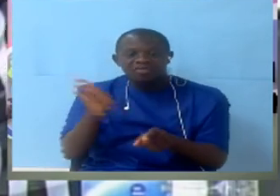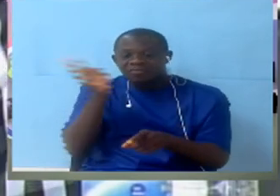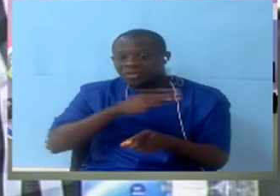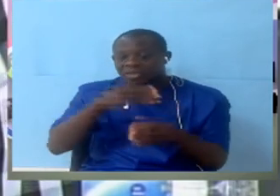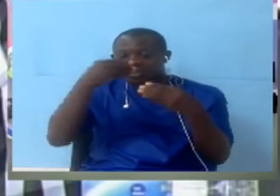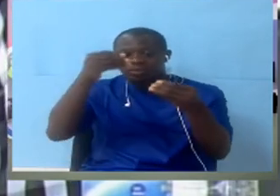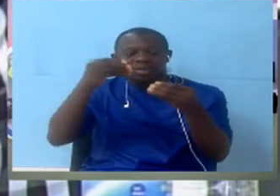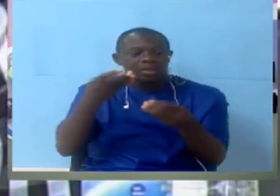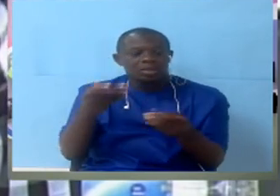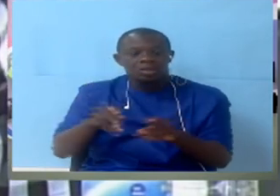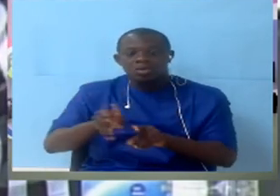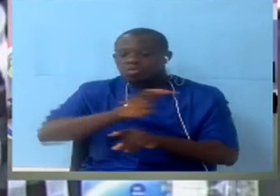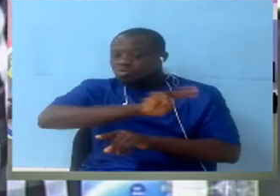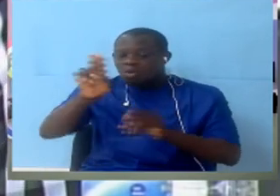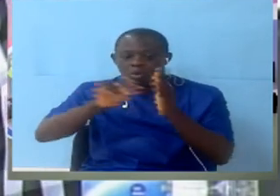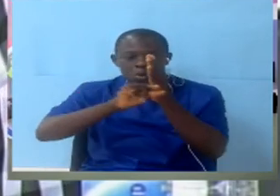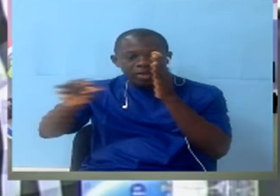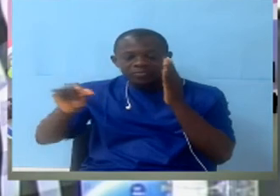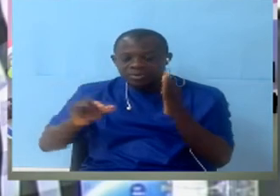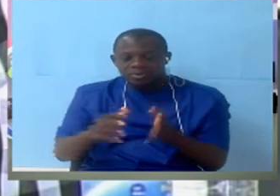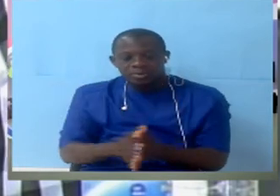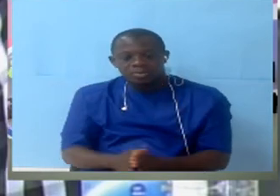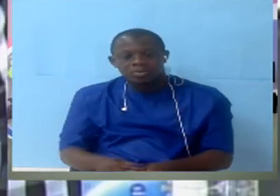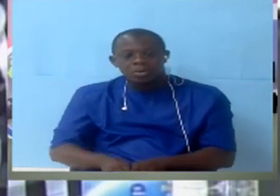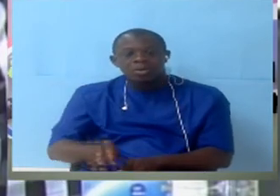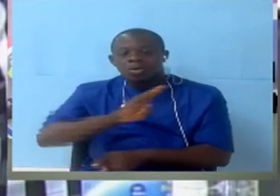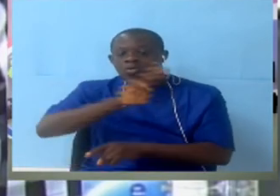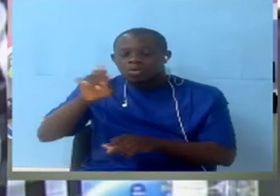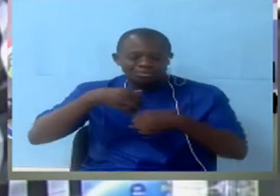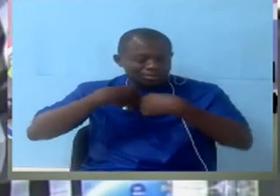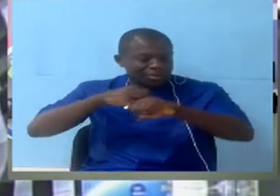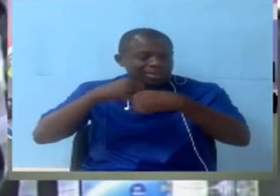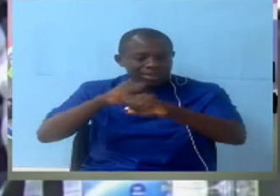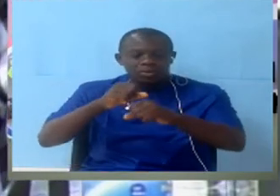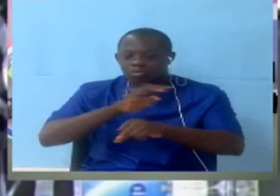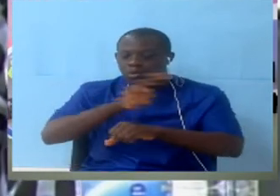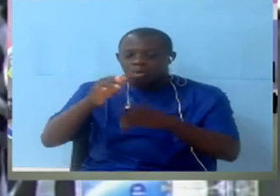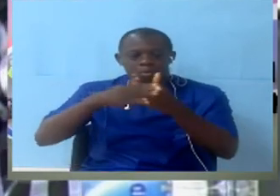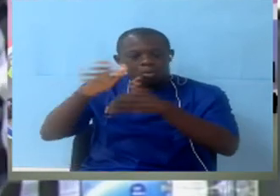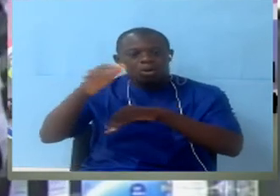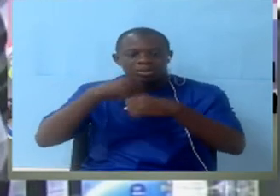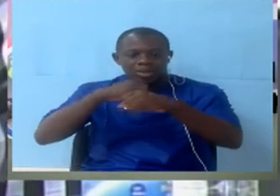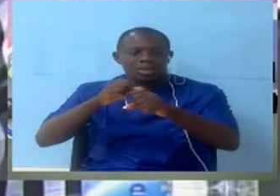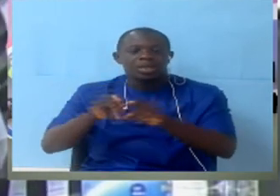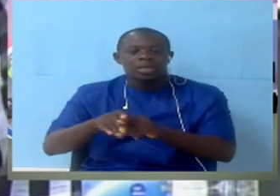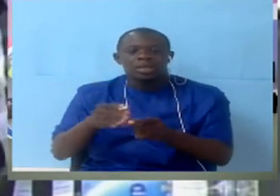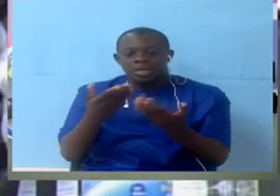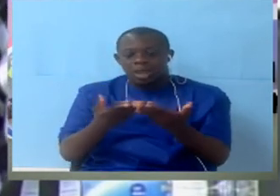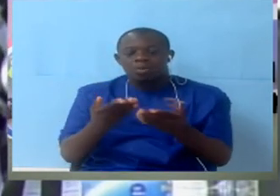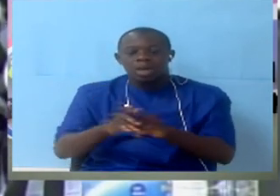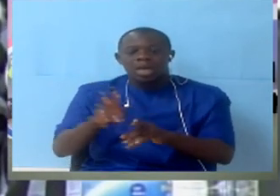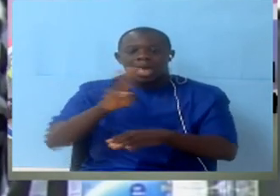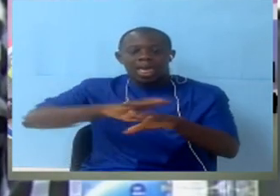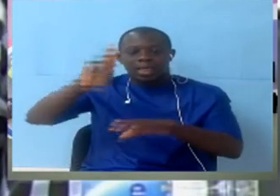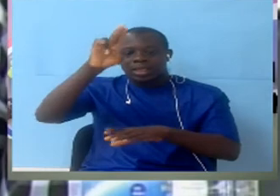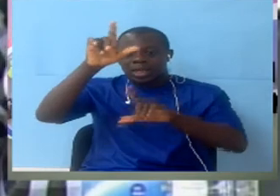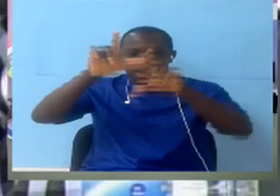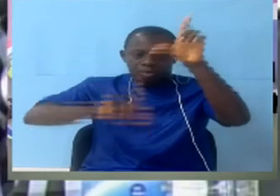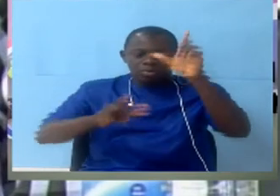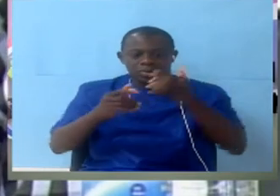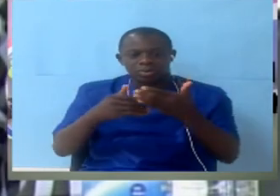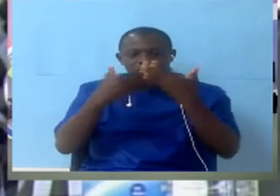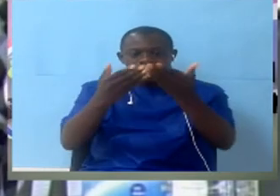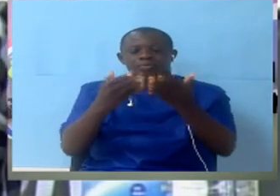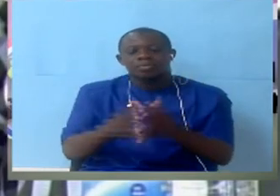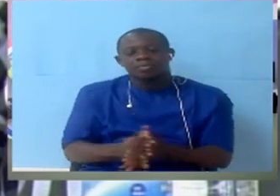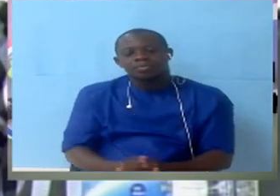no qualification. With no qualification. No training, no further training. No training and no further training. Rank badi le. And they are holding high ranks. Because you are working, you